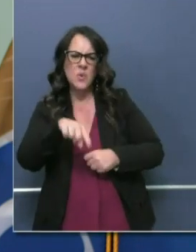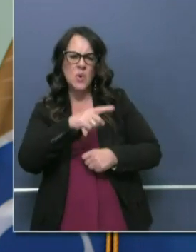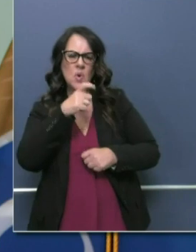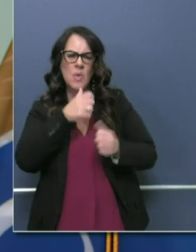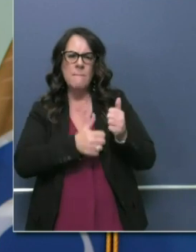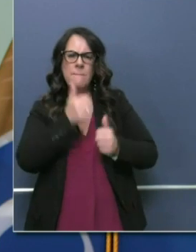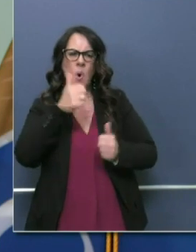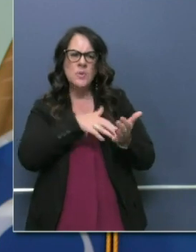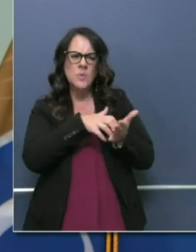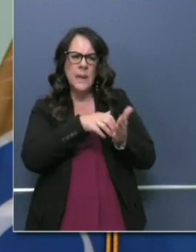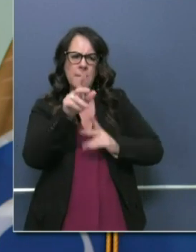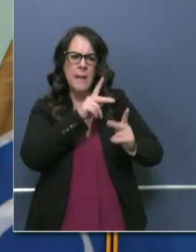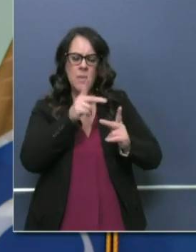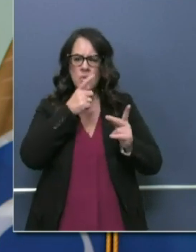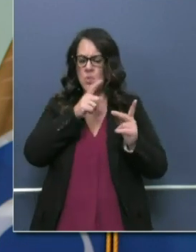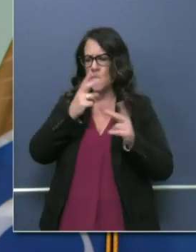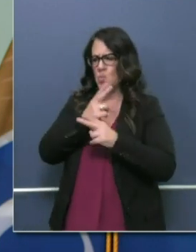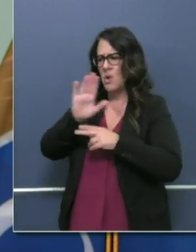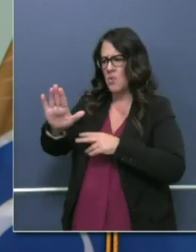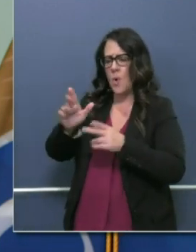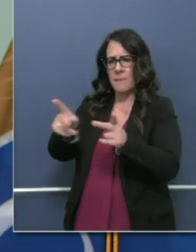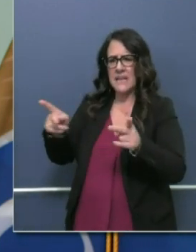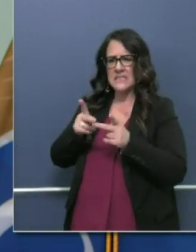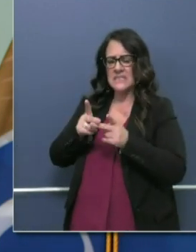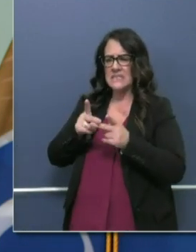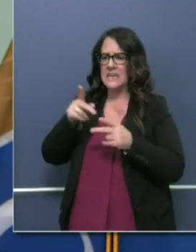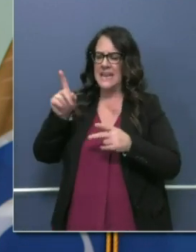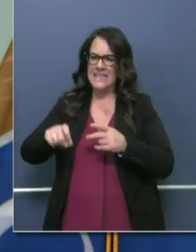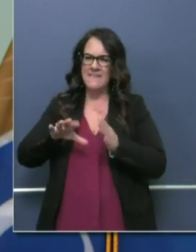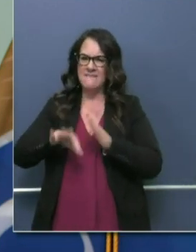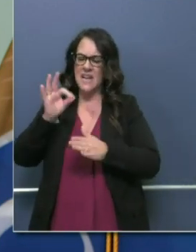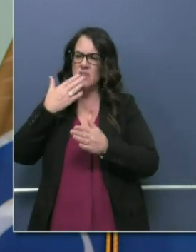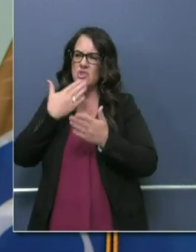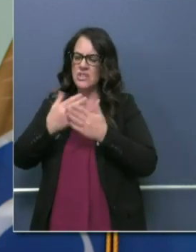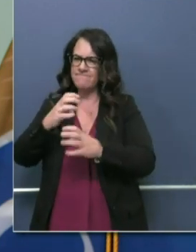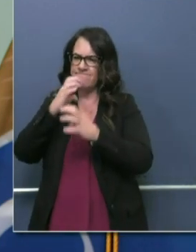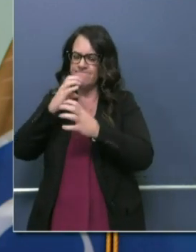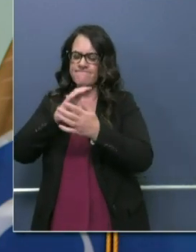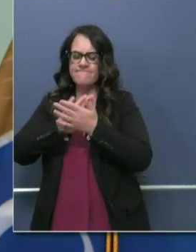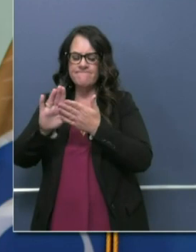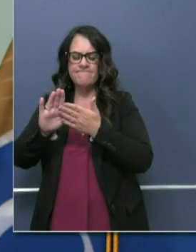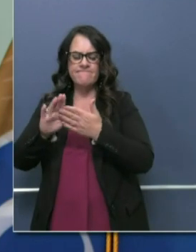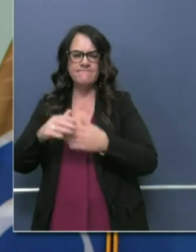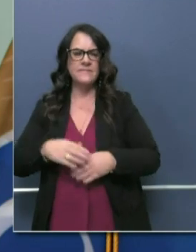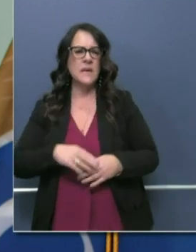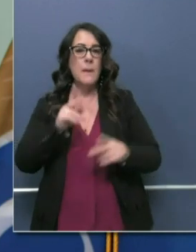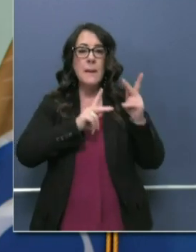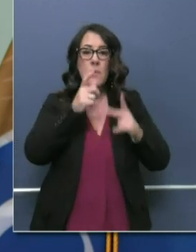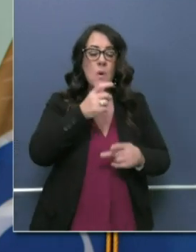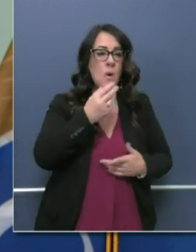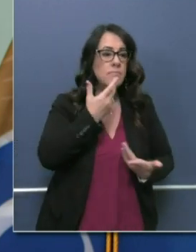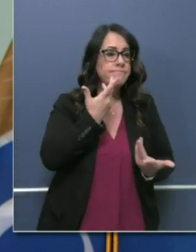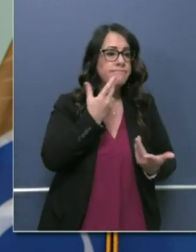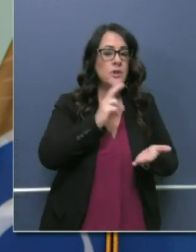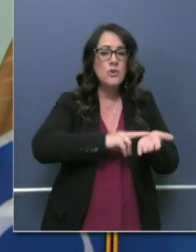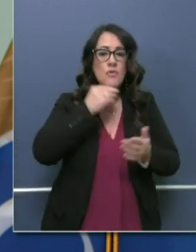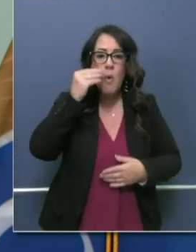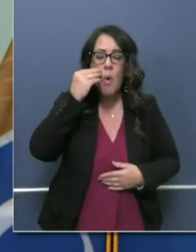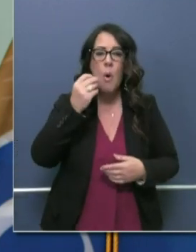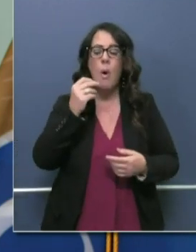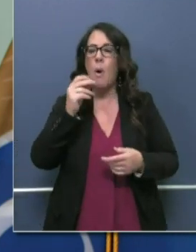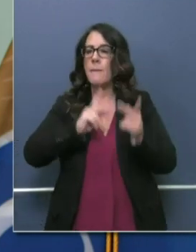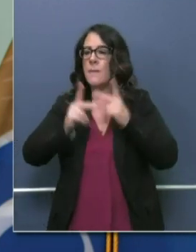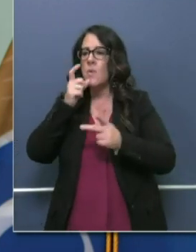residents in their community, particularly seniors in congregate facilities, those that are incarcerated, those that are homeless, and